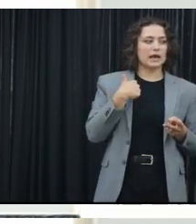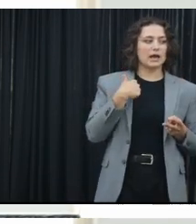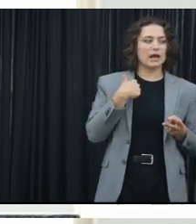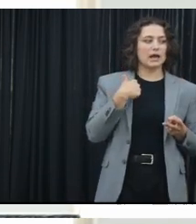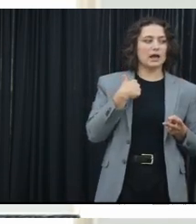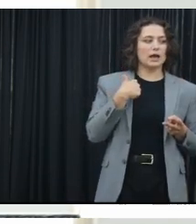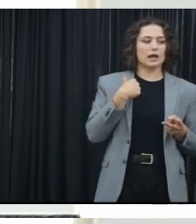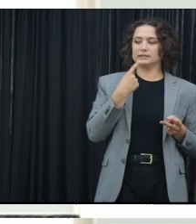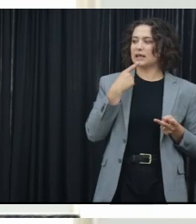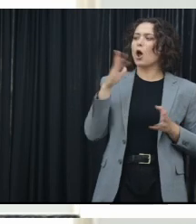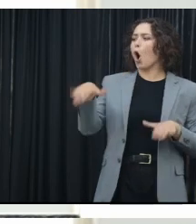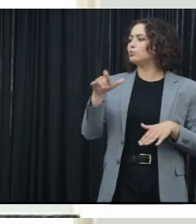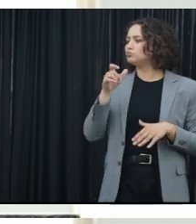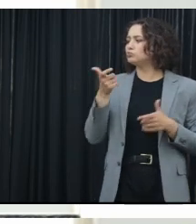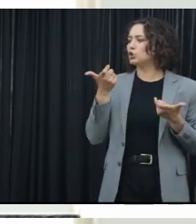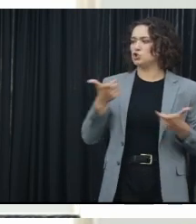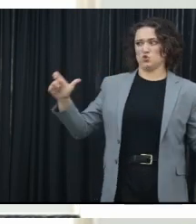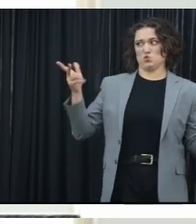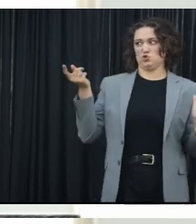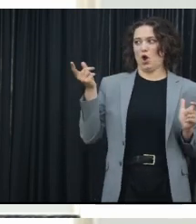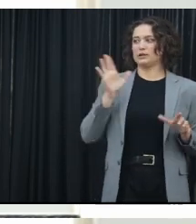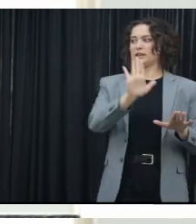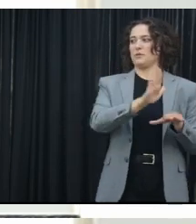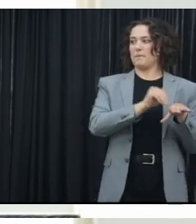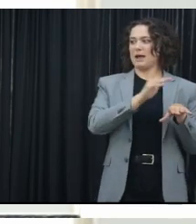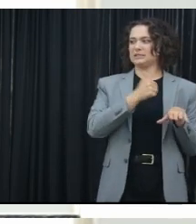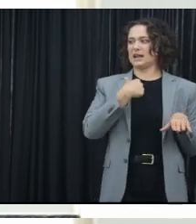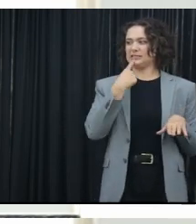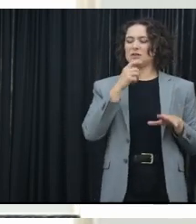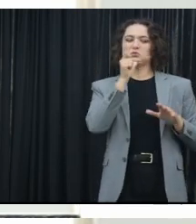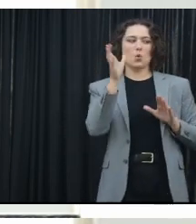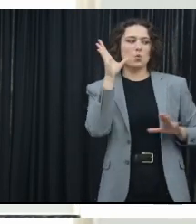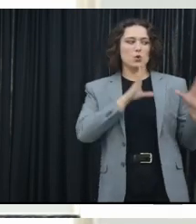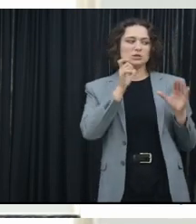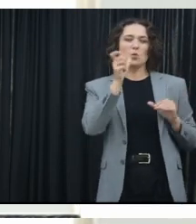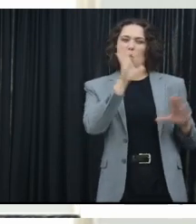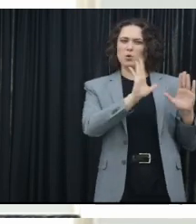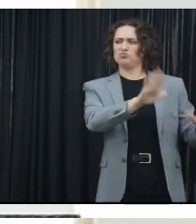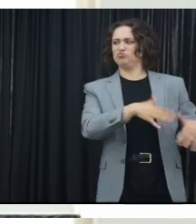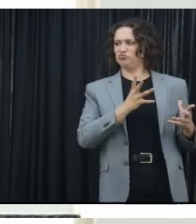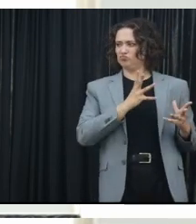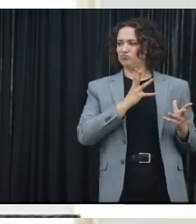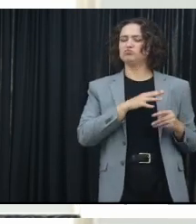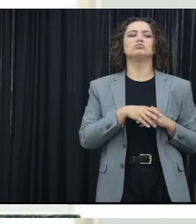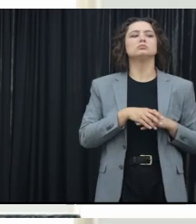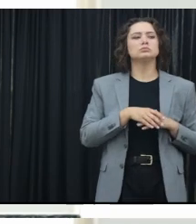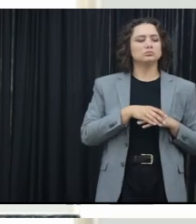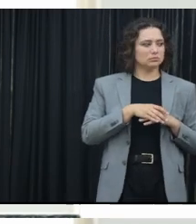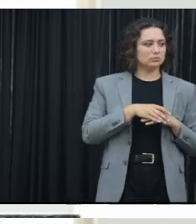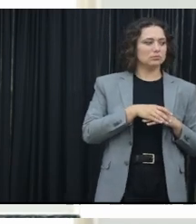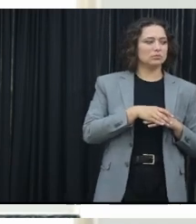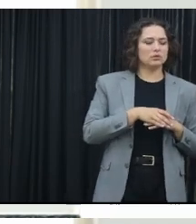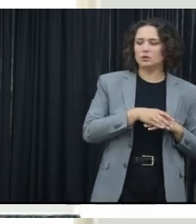worry, don't worry. And I'm like, this is my guide dog, so of course I worry. Oh, no, no, no, don't worry. So she was out of harness. We